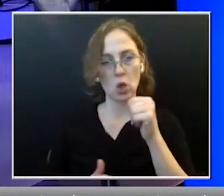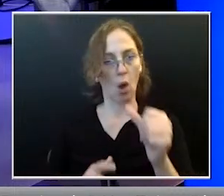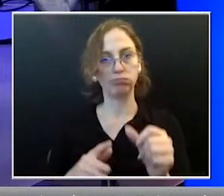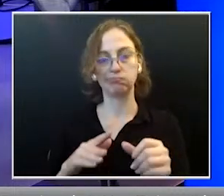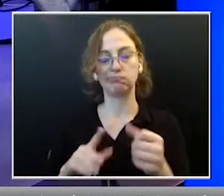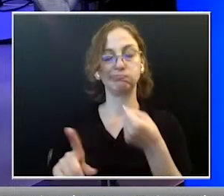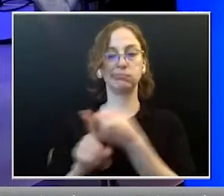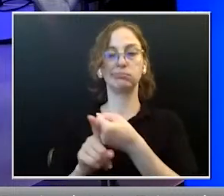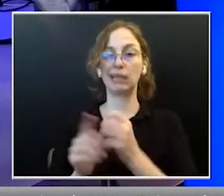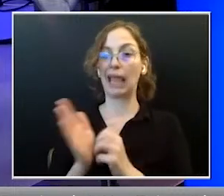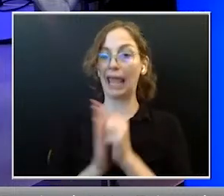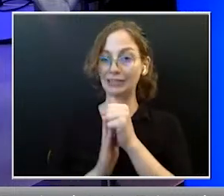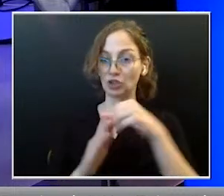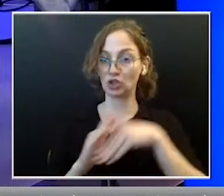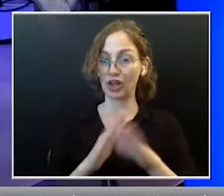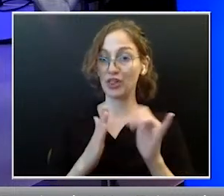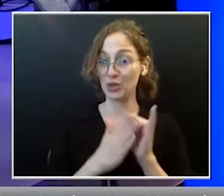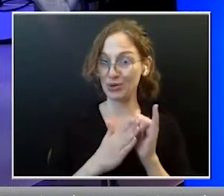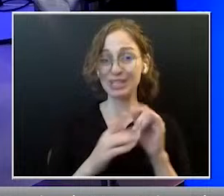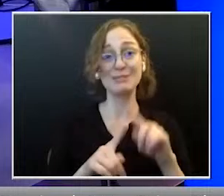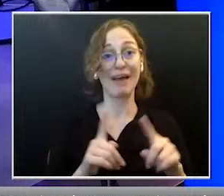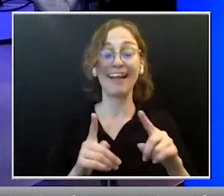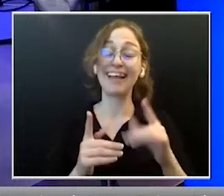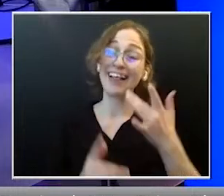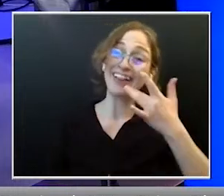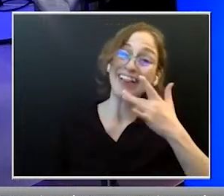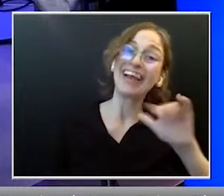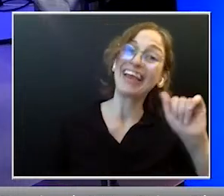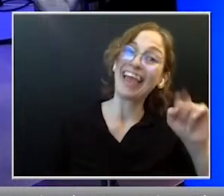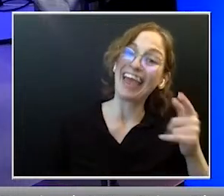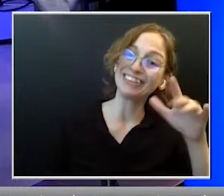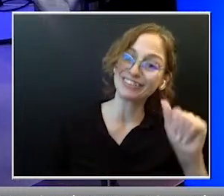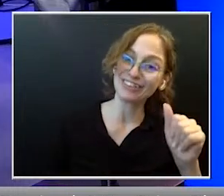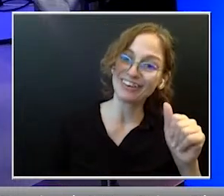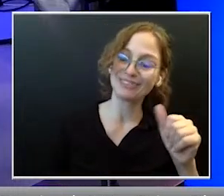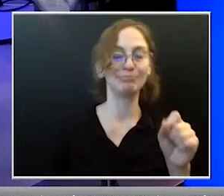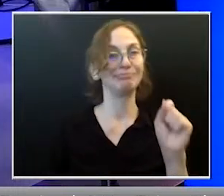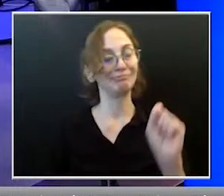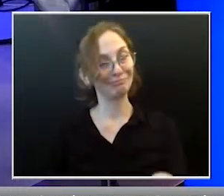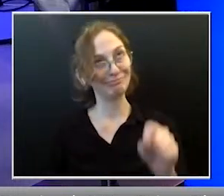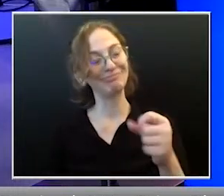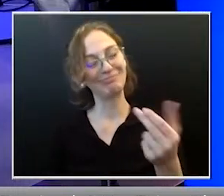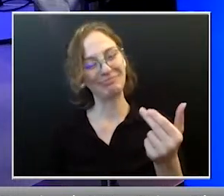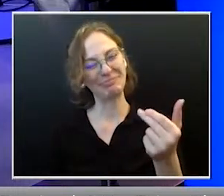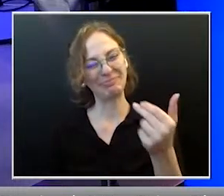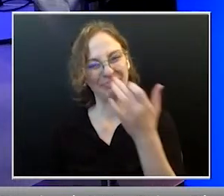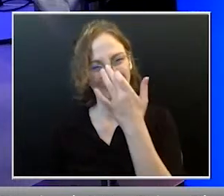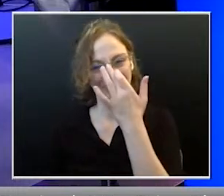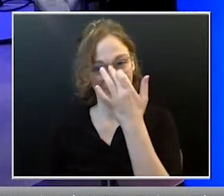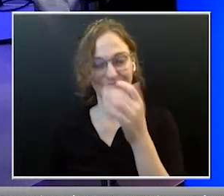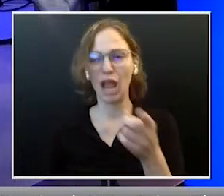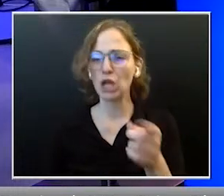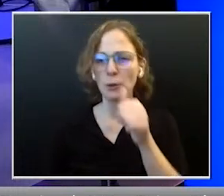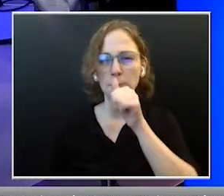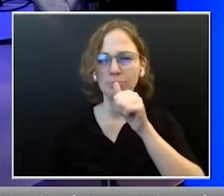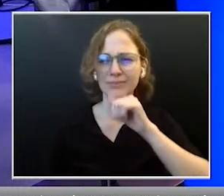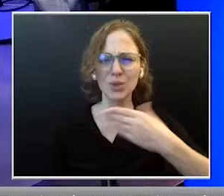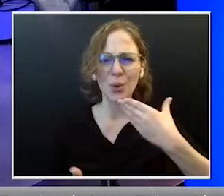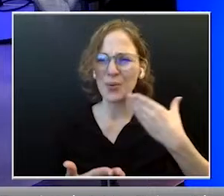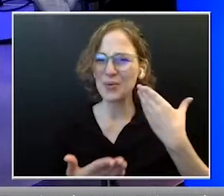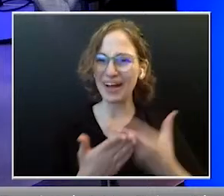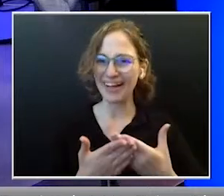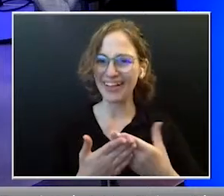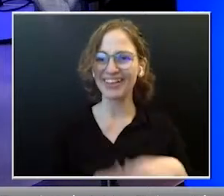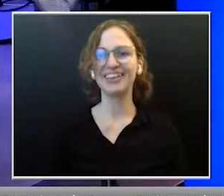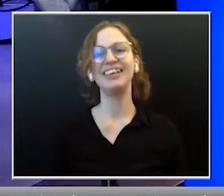got the luck of the draw, just the cards you were dealt. And you handled it so well. Thank you. I have